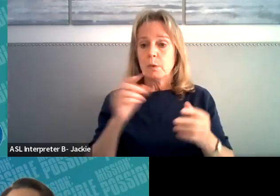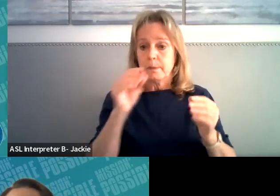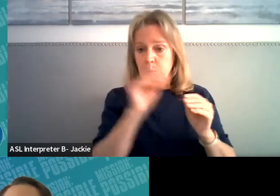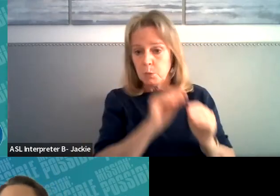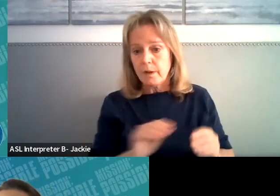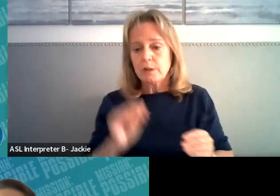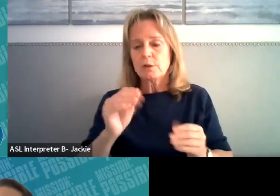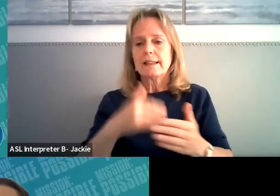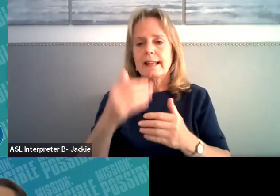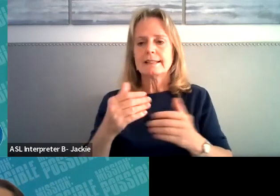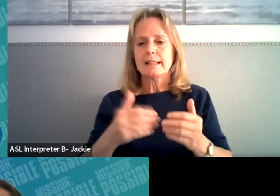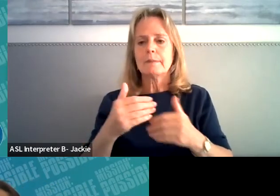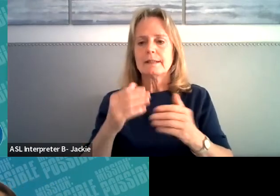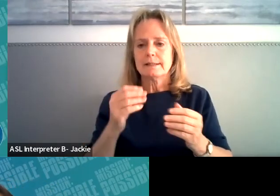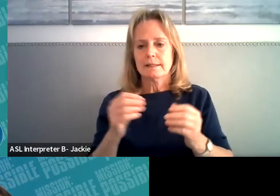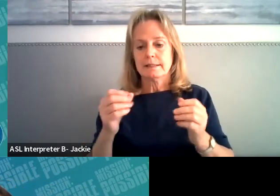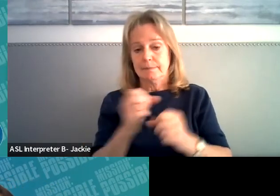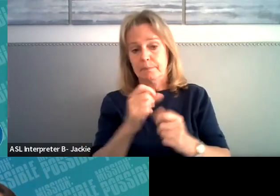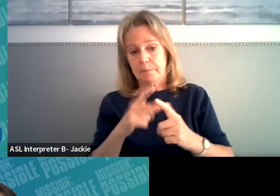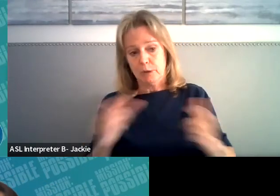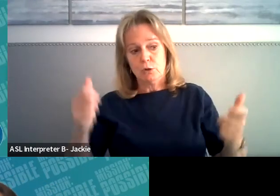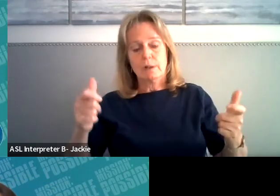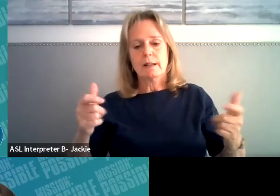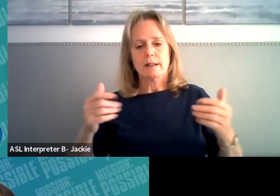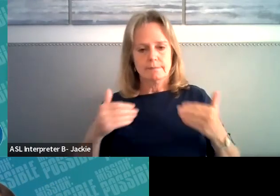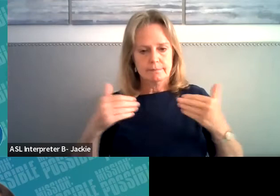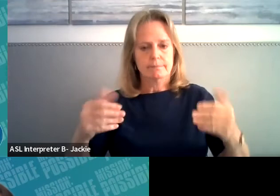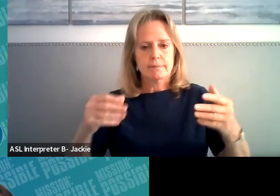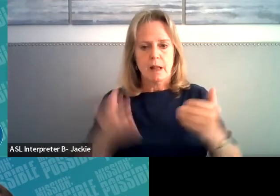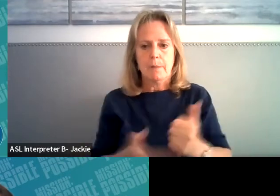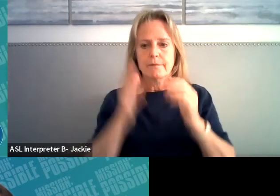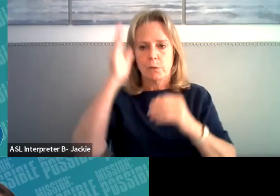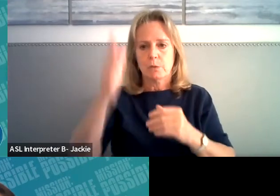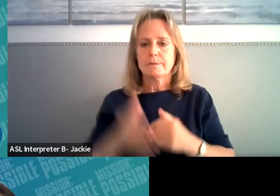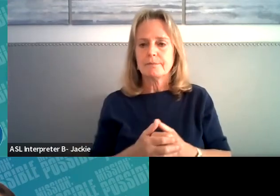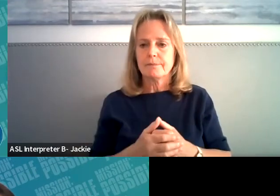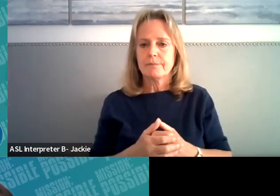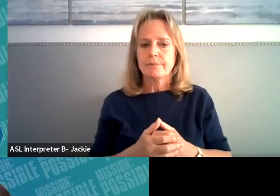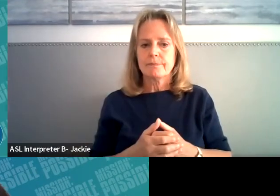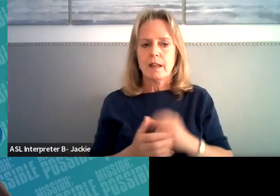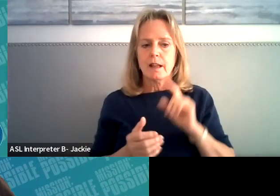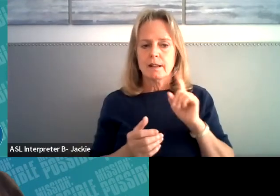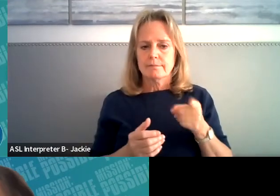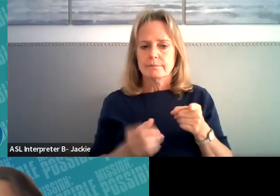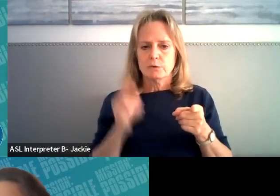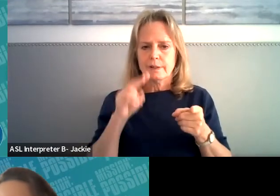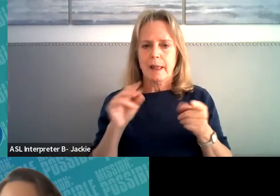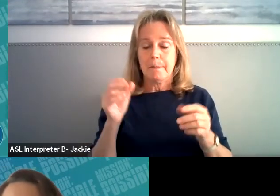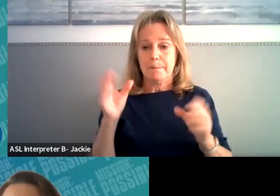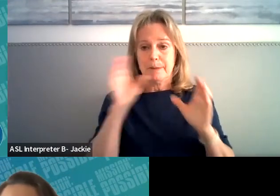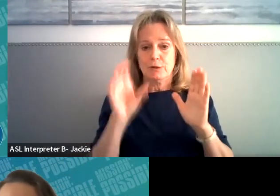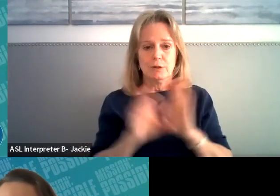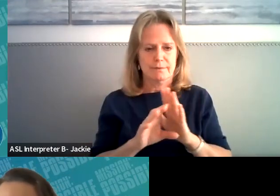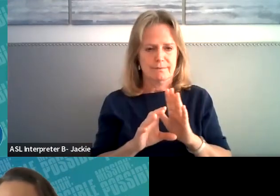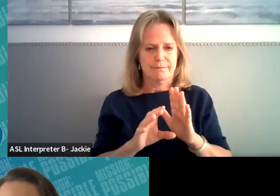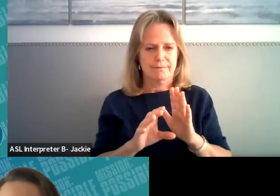step, scale up, and pay it forward. Let's take a look at this picture. Can you guys relate